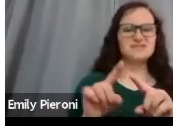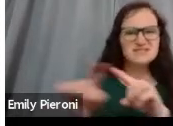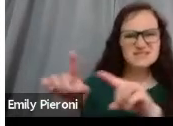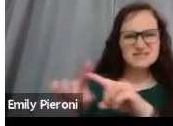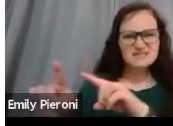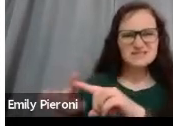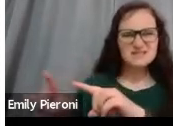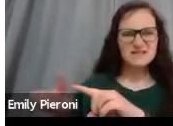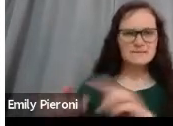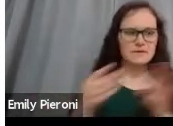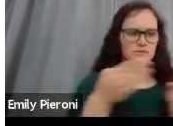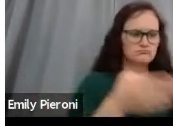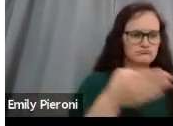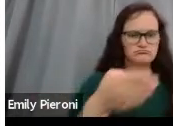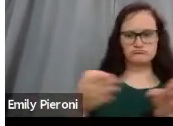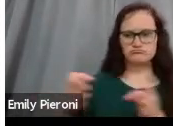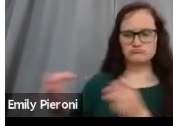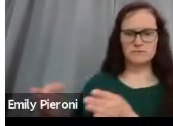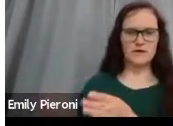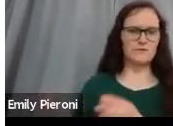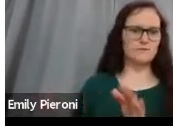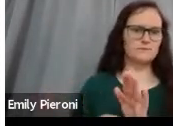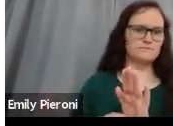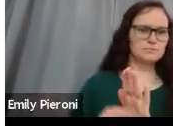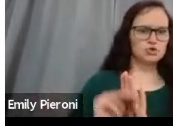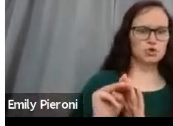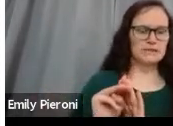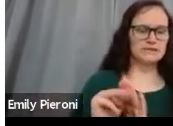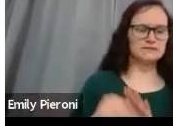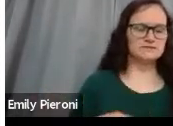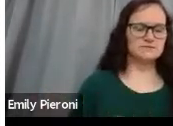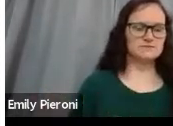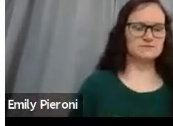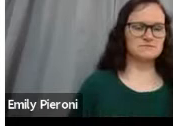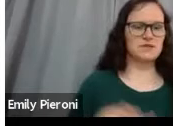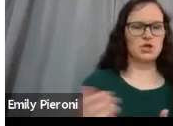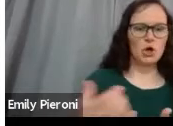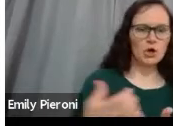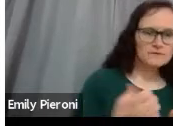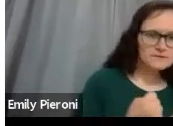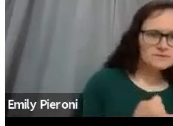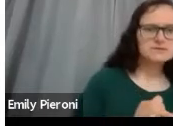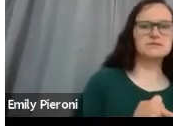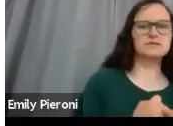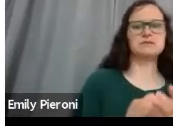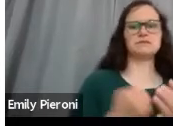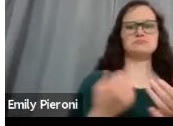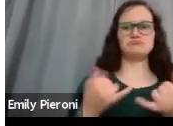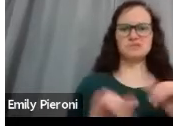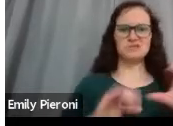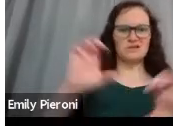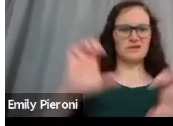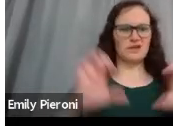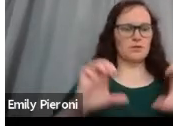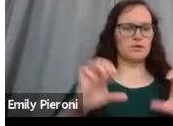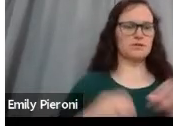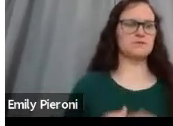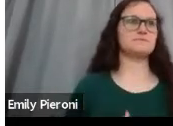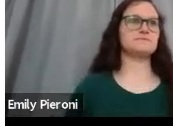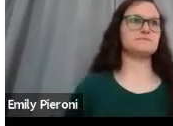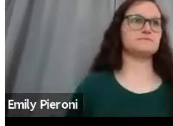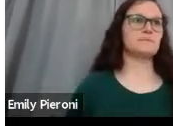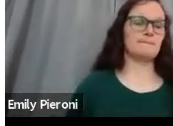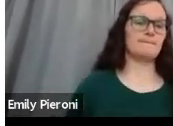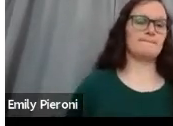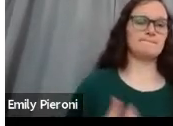of maturity and being harvested and still evaluated. So I'd like to